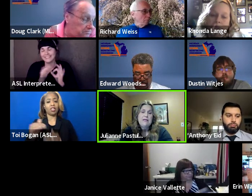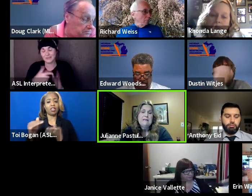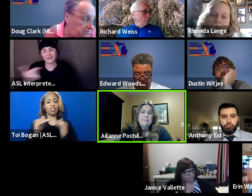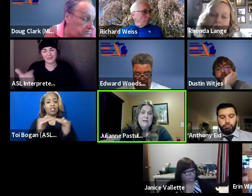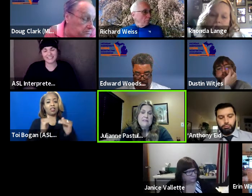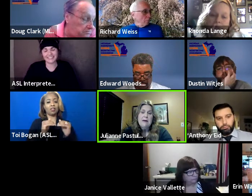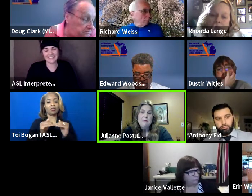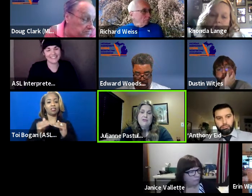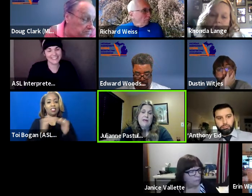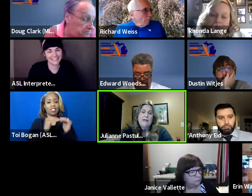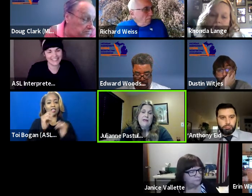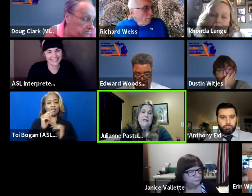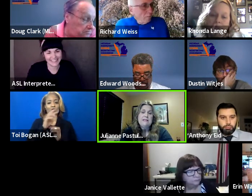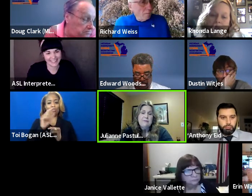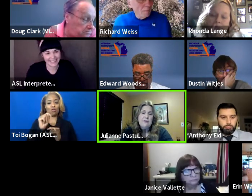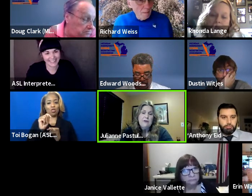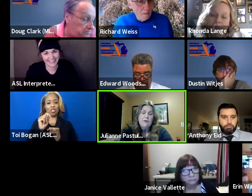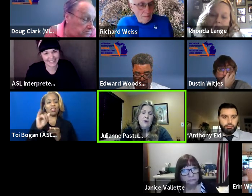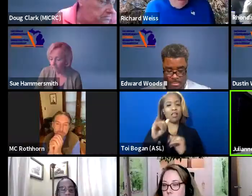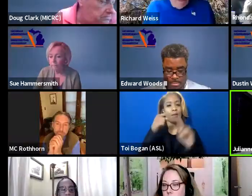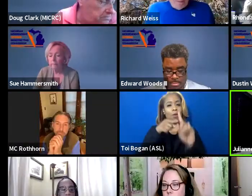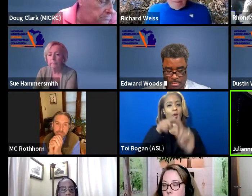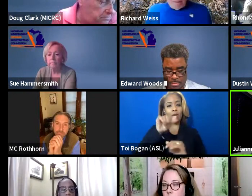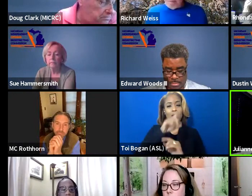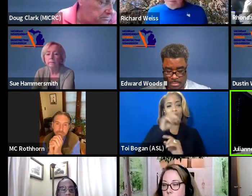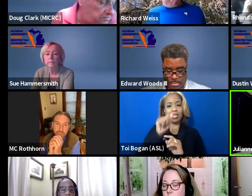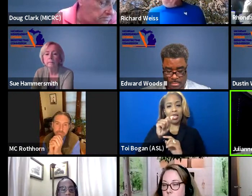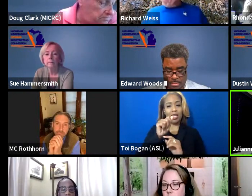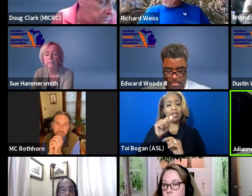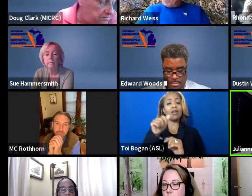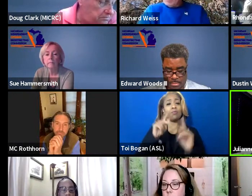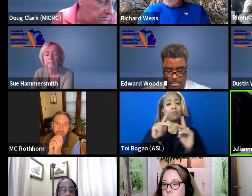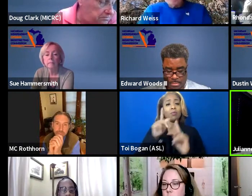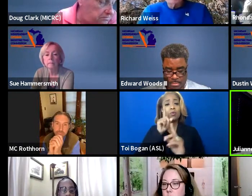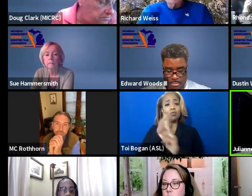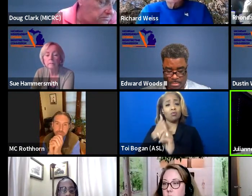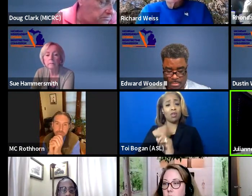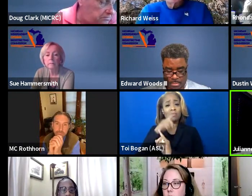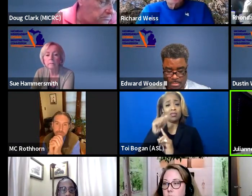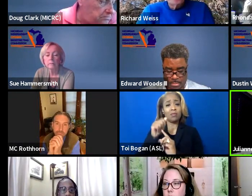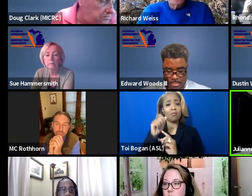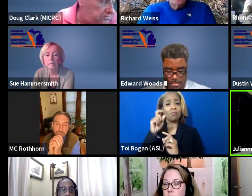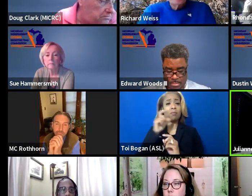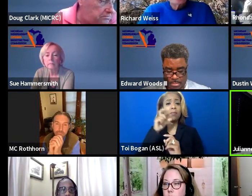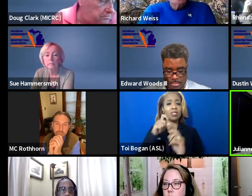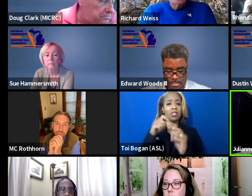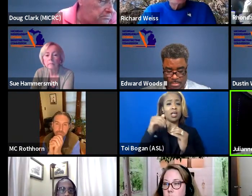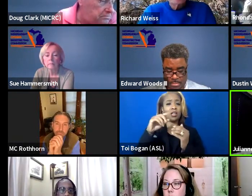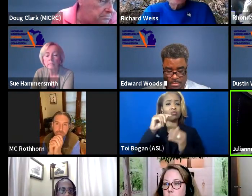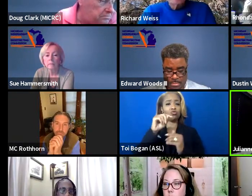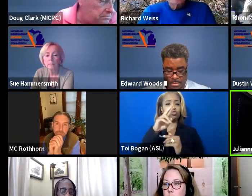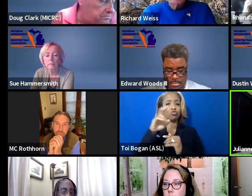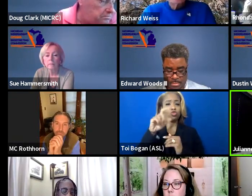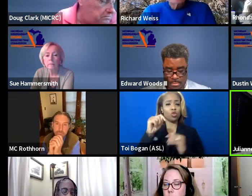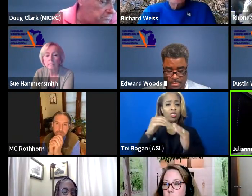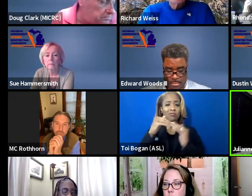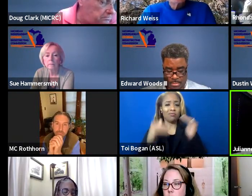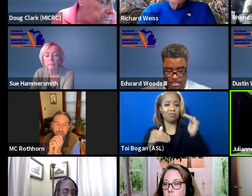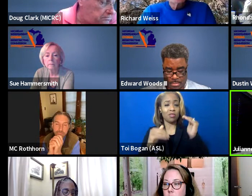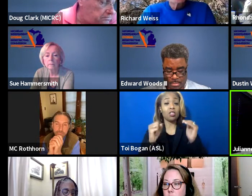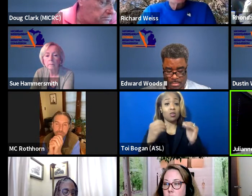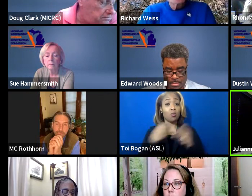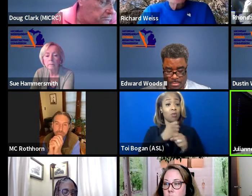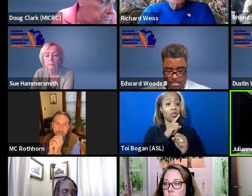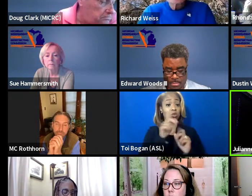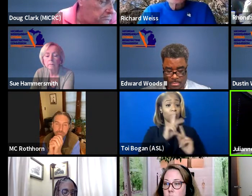with disabilities must not be treated in a different or inferior manner. So the purpose of the law is to make sure that people with disabilities